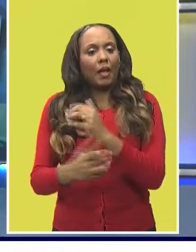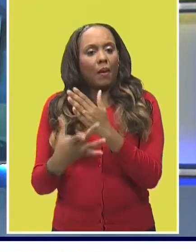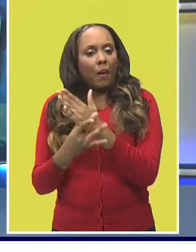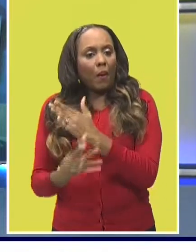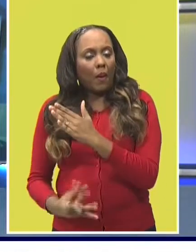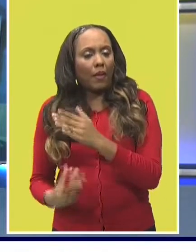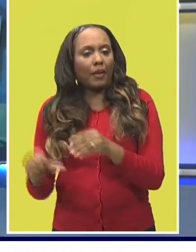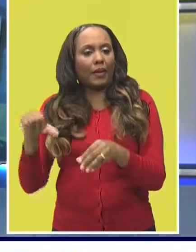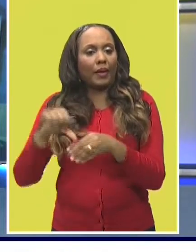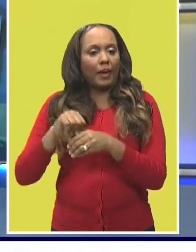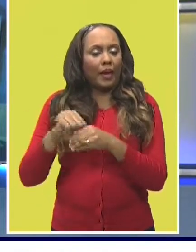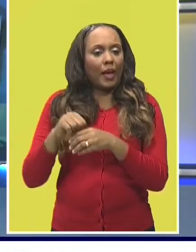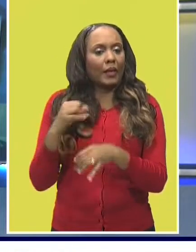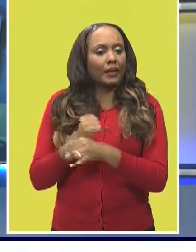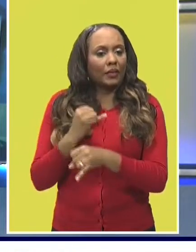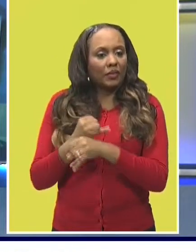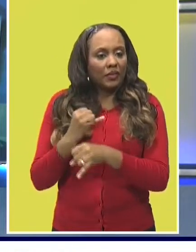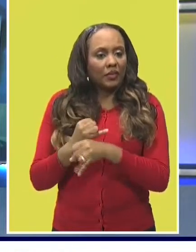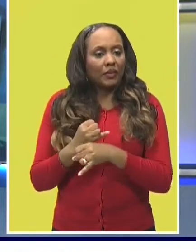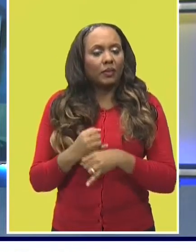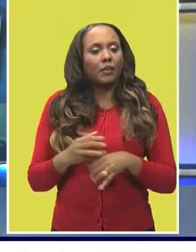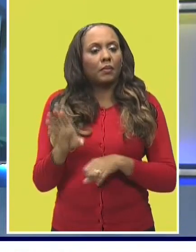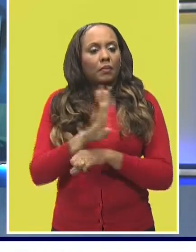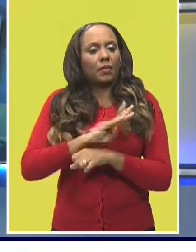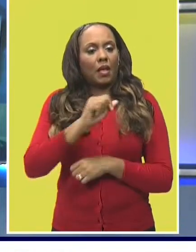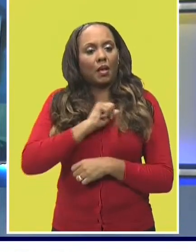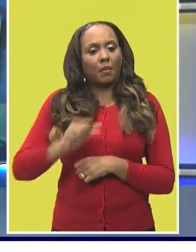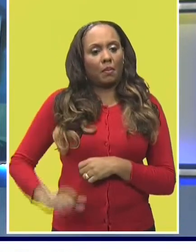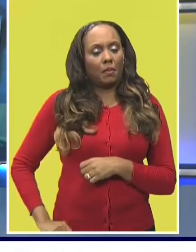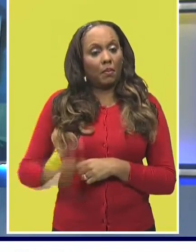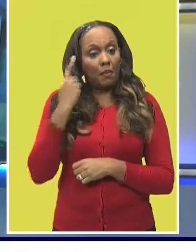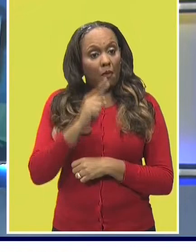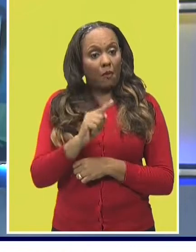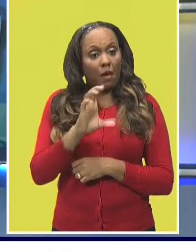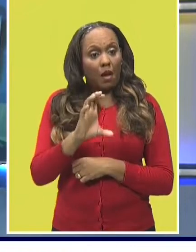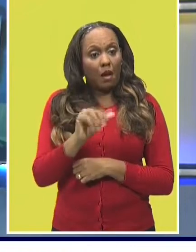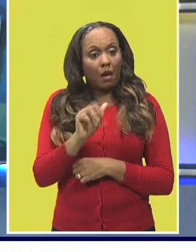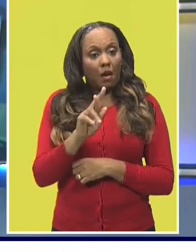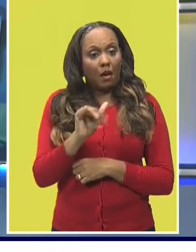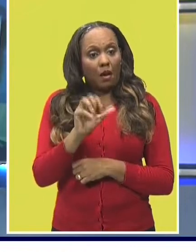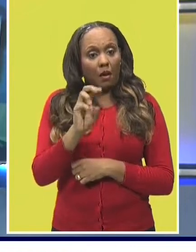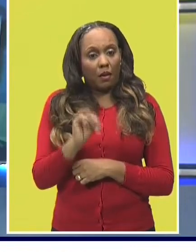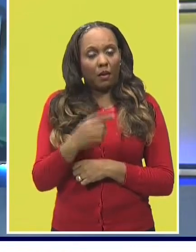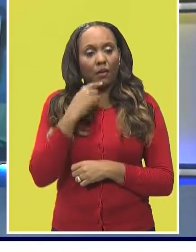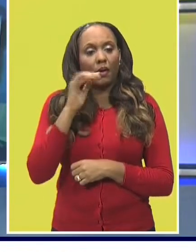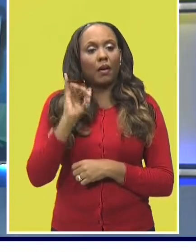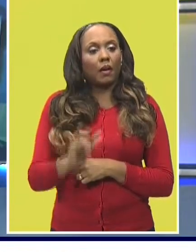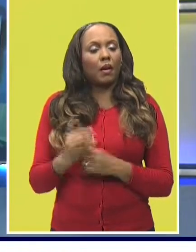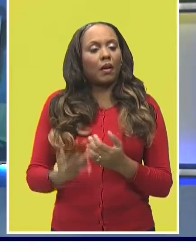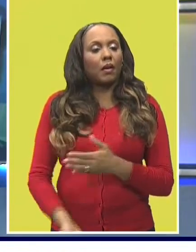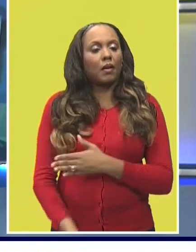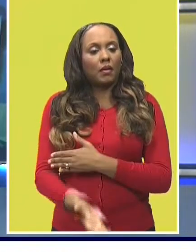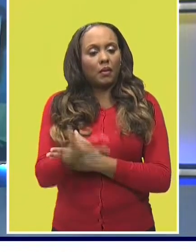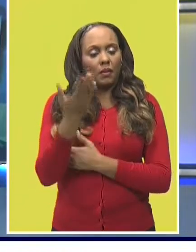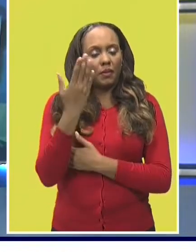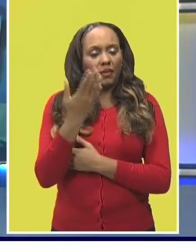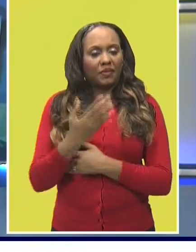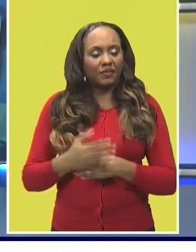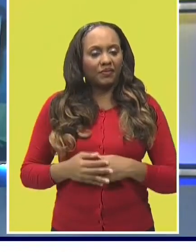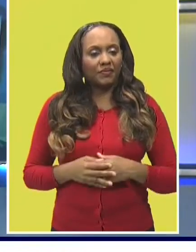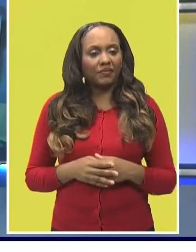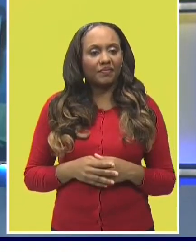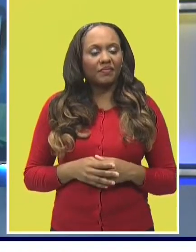gas industry. This suggestion from Barbados Ambassador to CARICOM David Commichong, and he was a guest on CBC TV 8's Morning